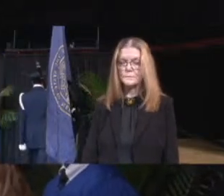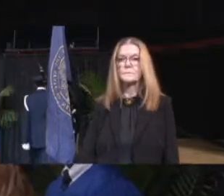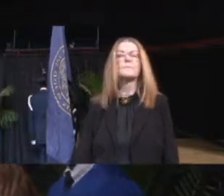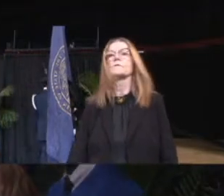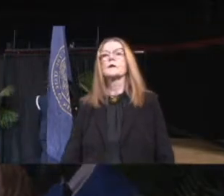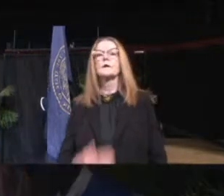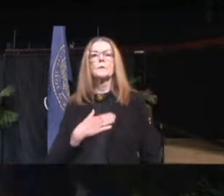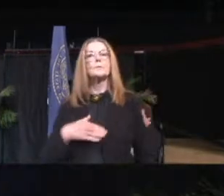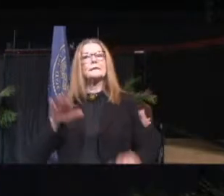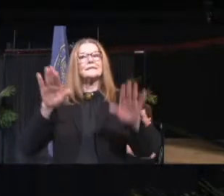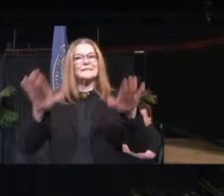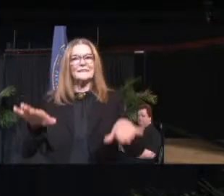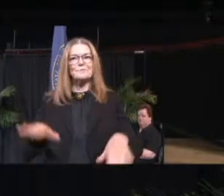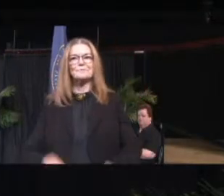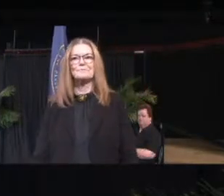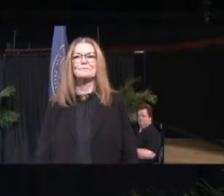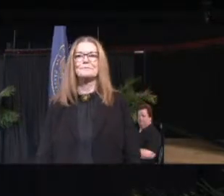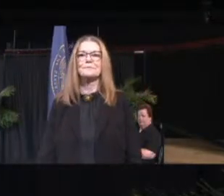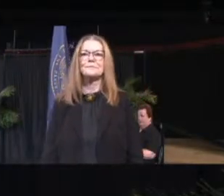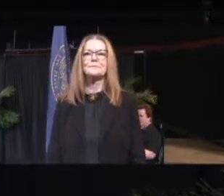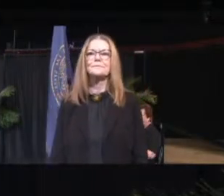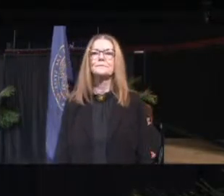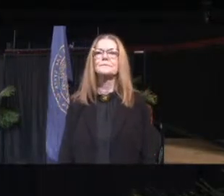Please be seated.